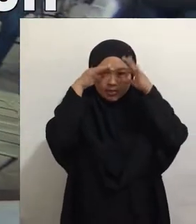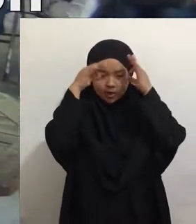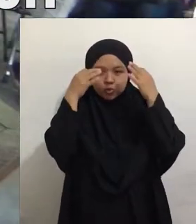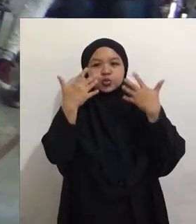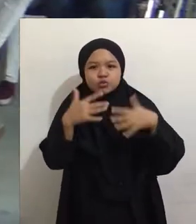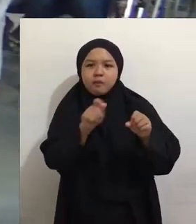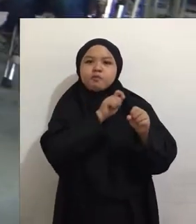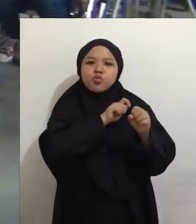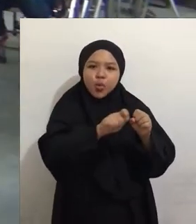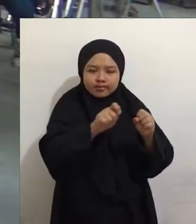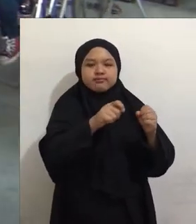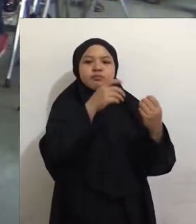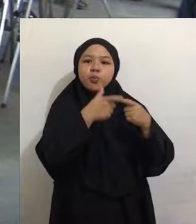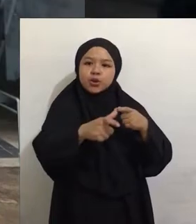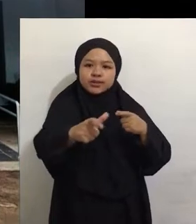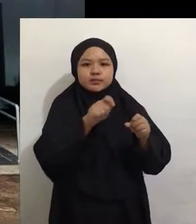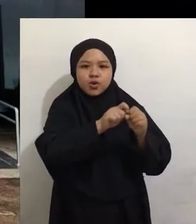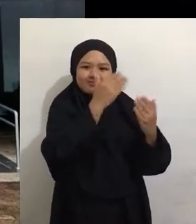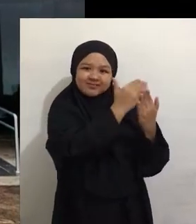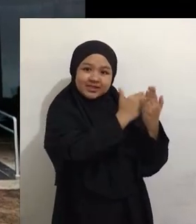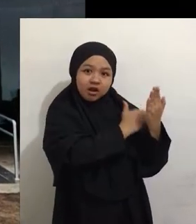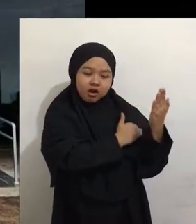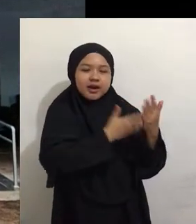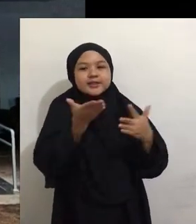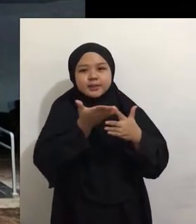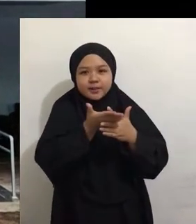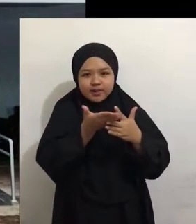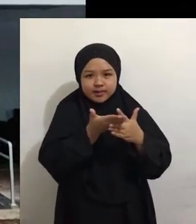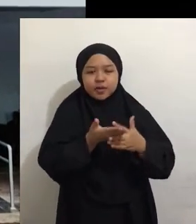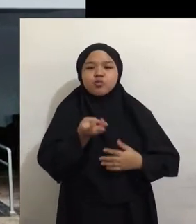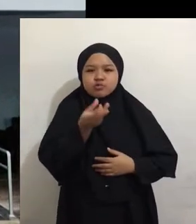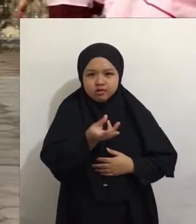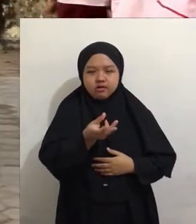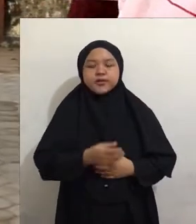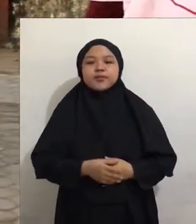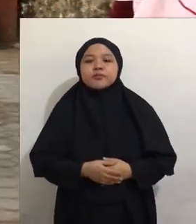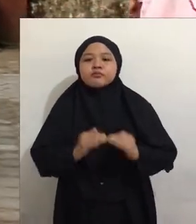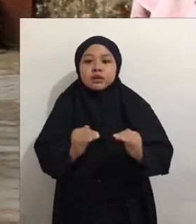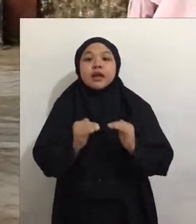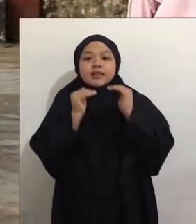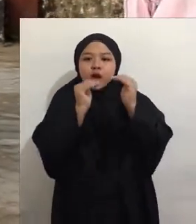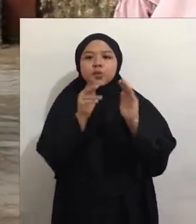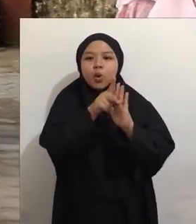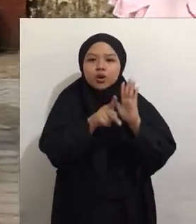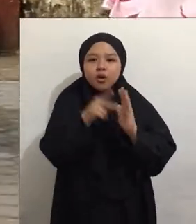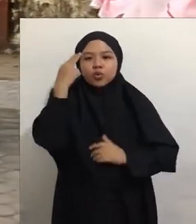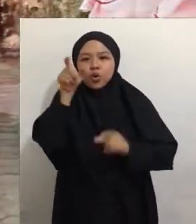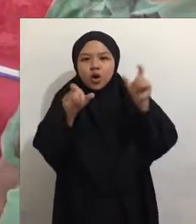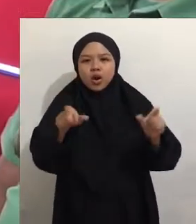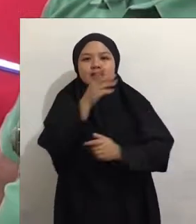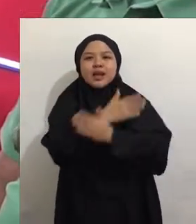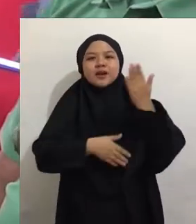district governments makes accessible policy-making process and development program for people with